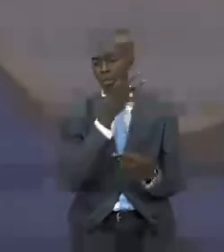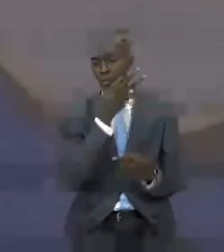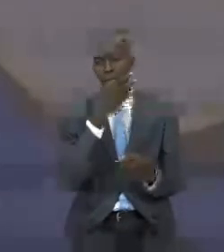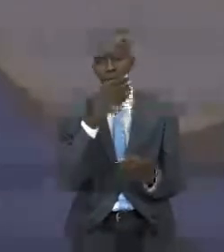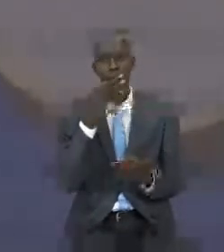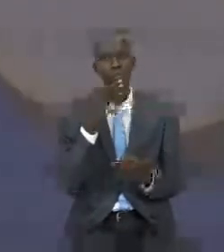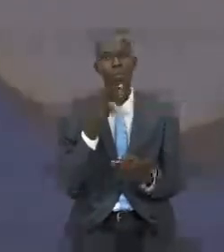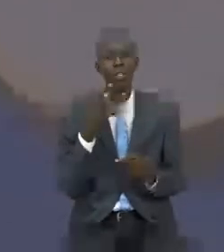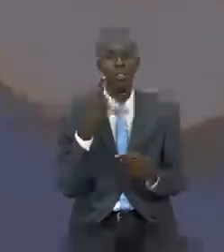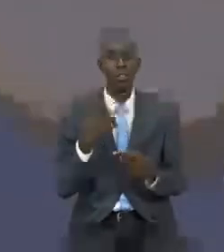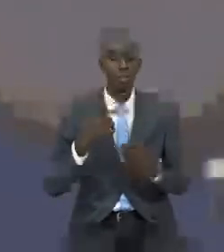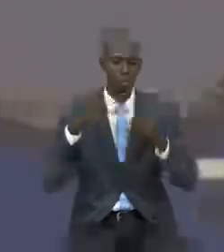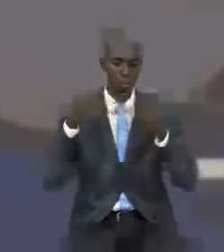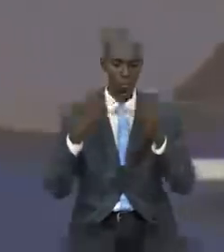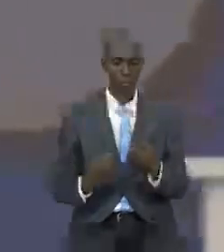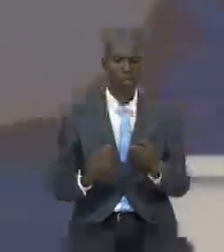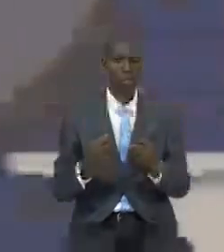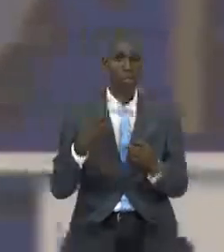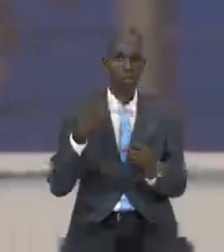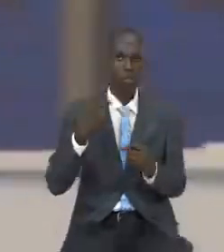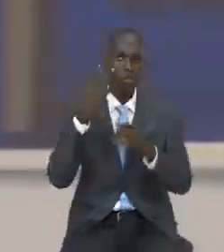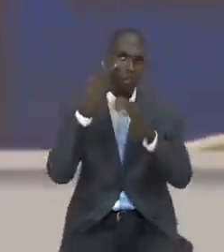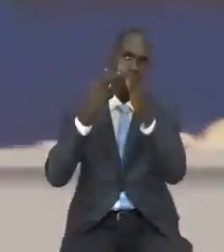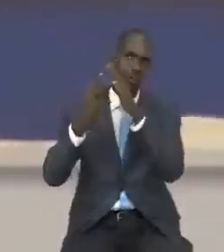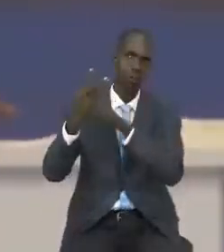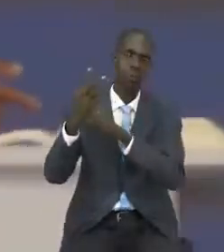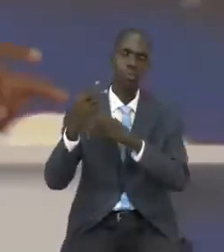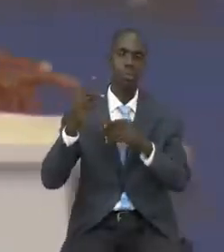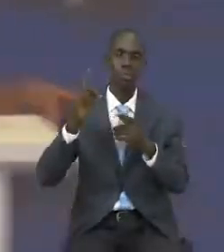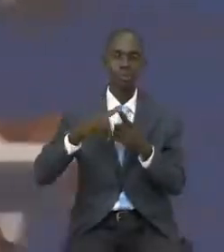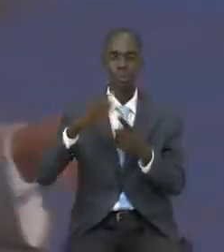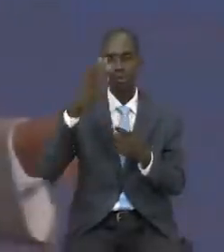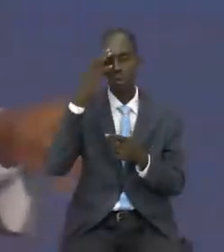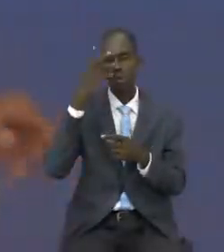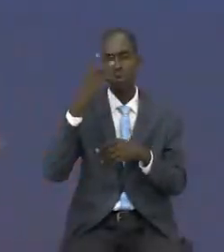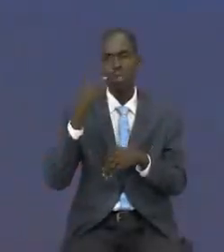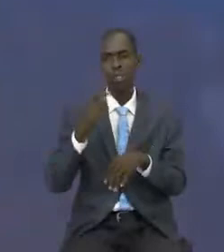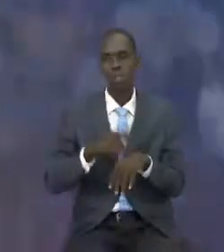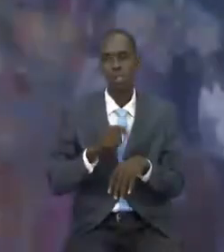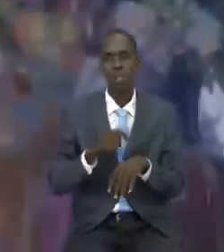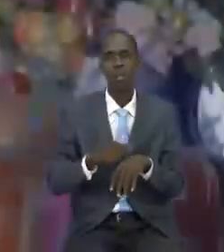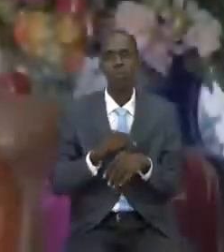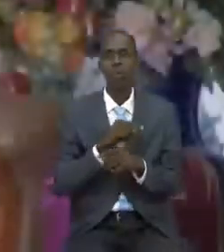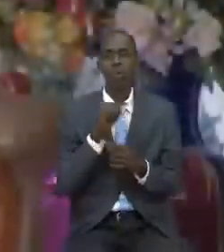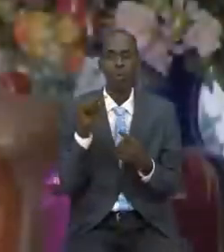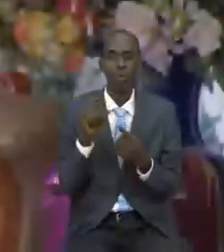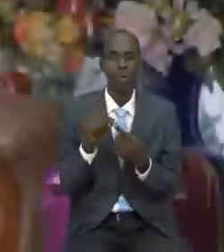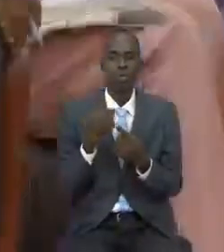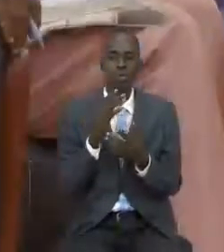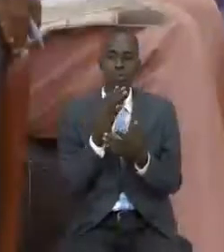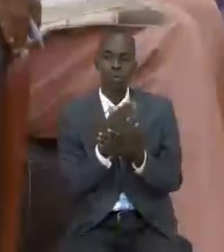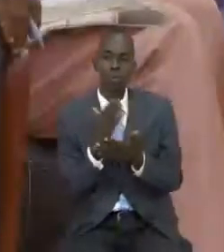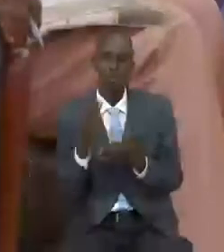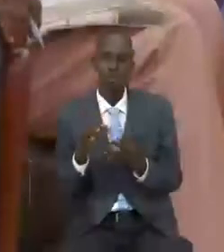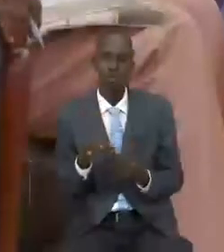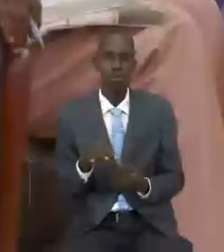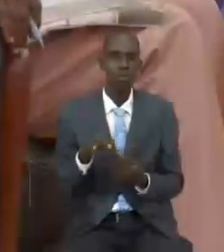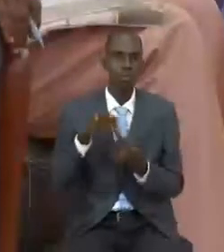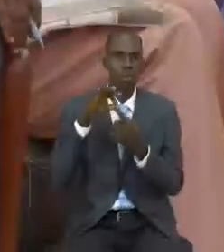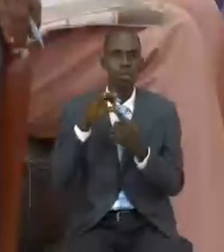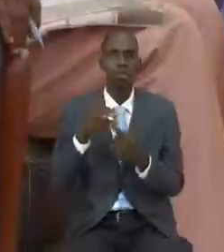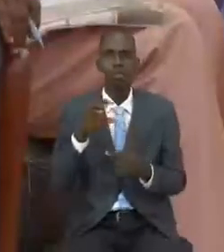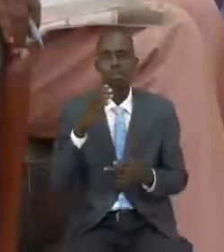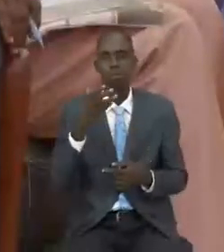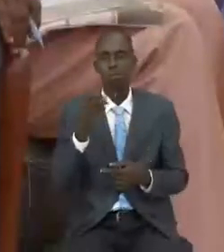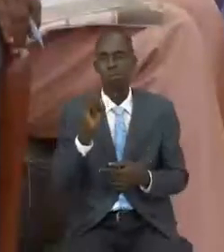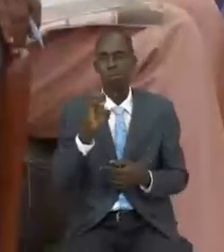the foresight to know the season when a particular crop would be